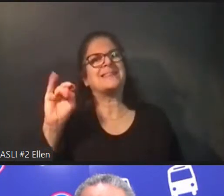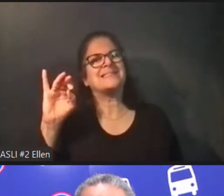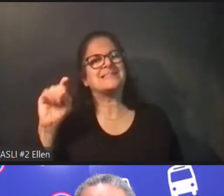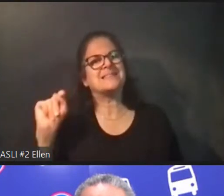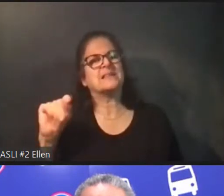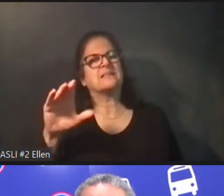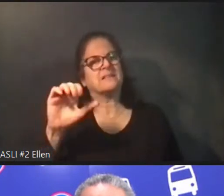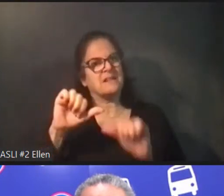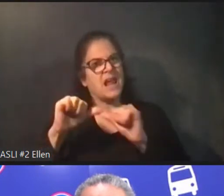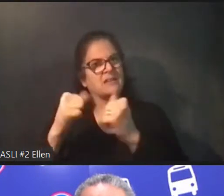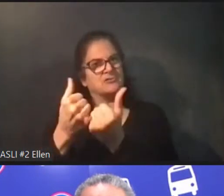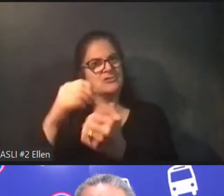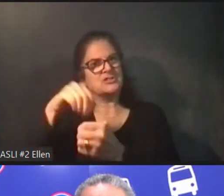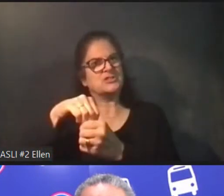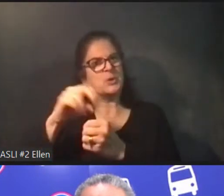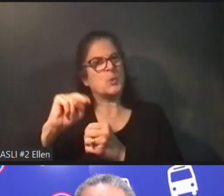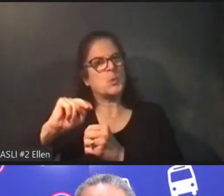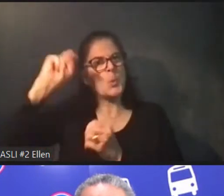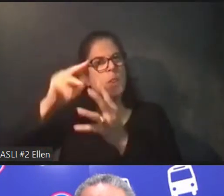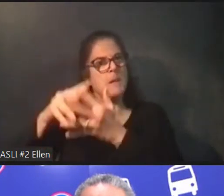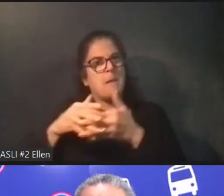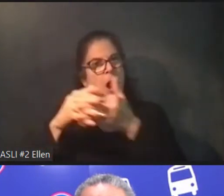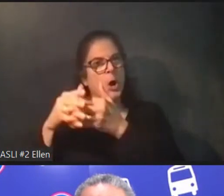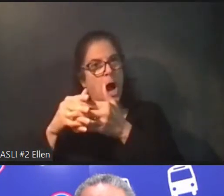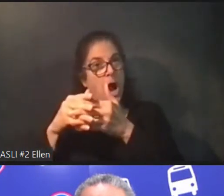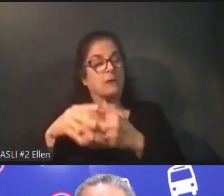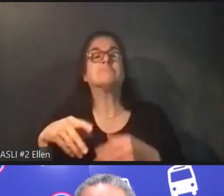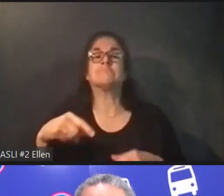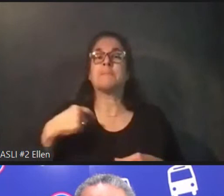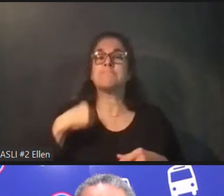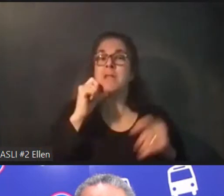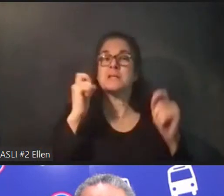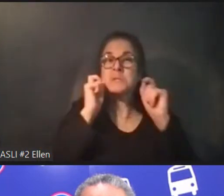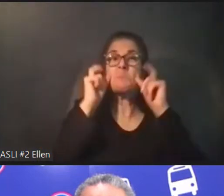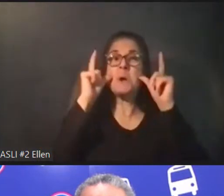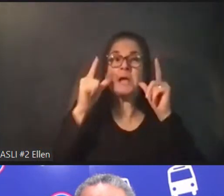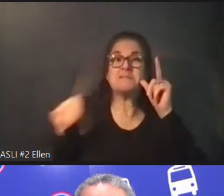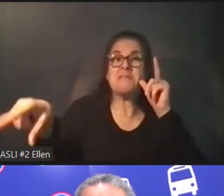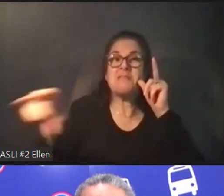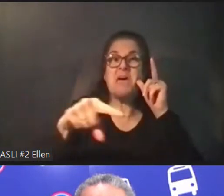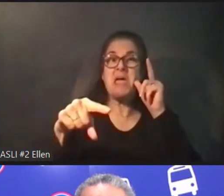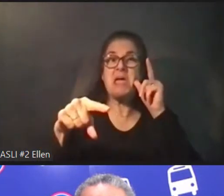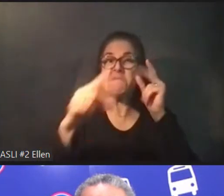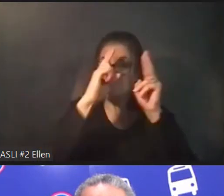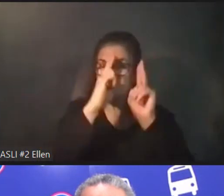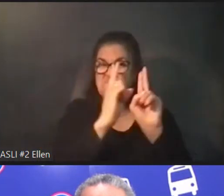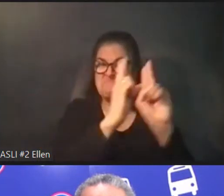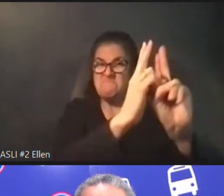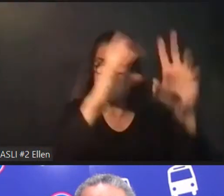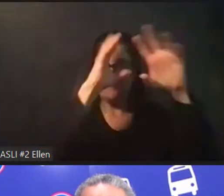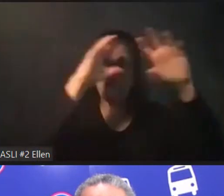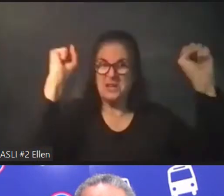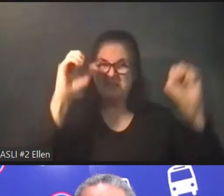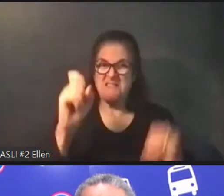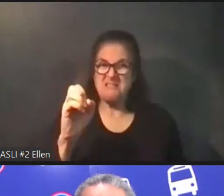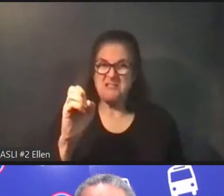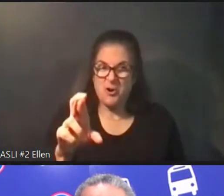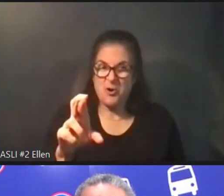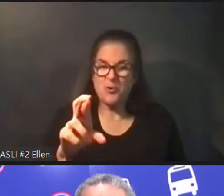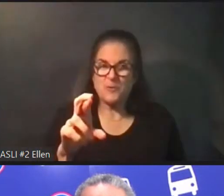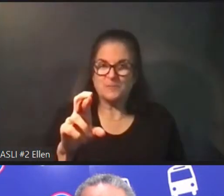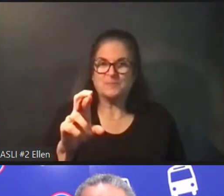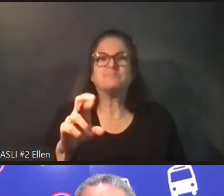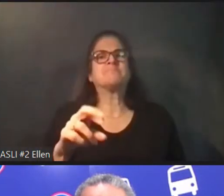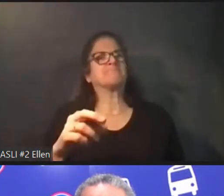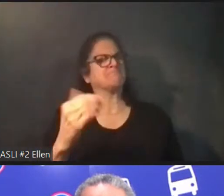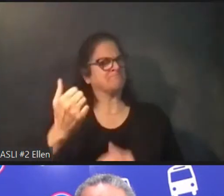outstanding transit agency. And they also recognized President Carter as the outstanding transportation